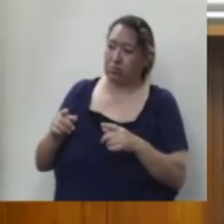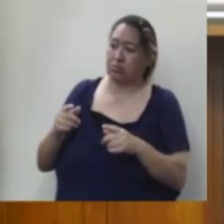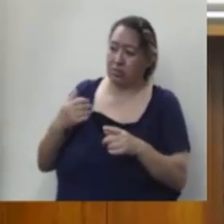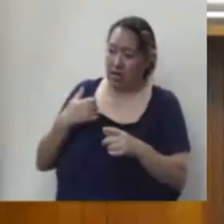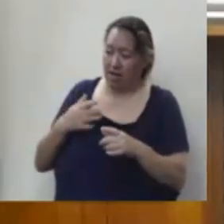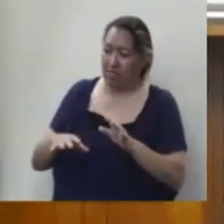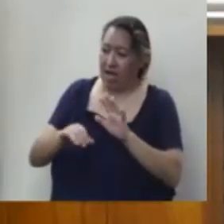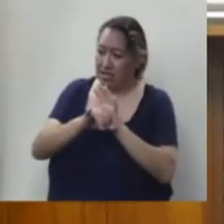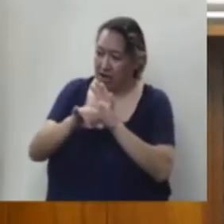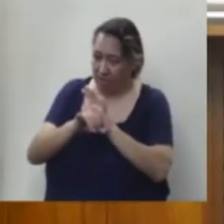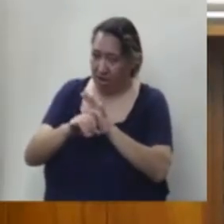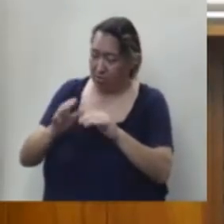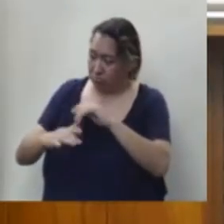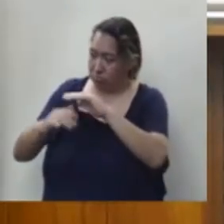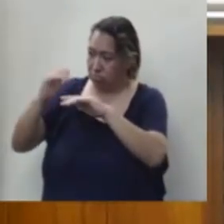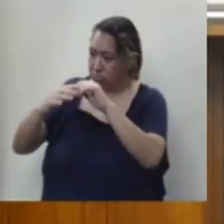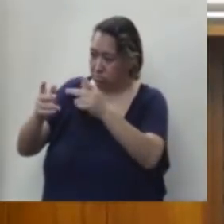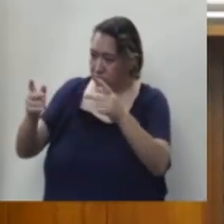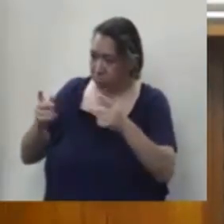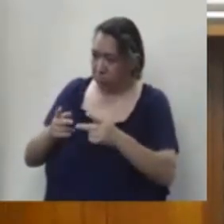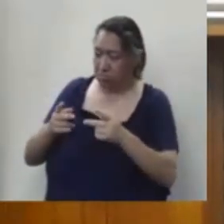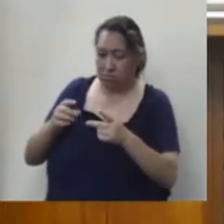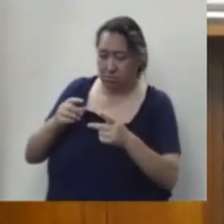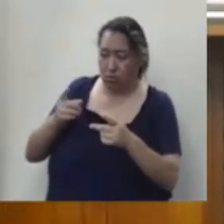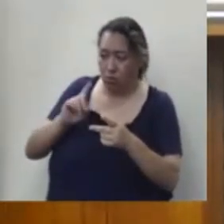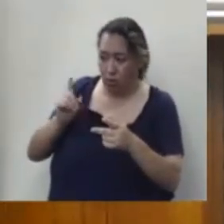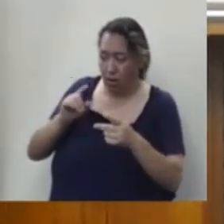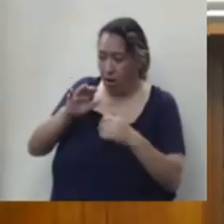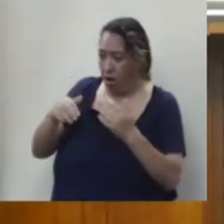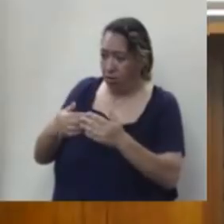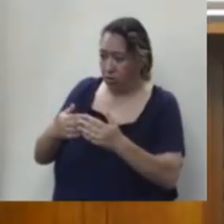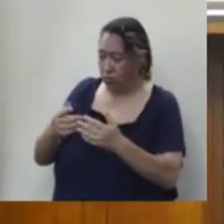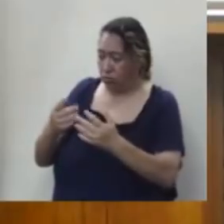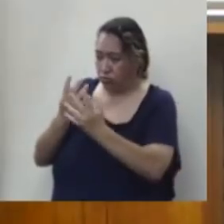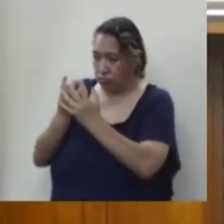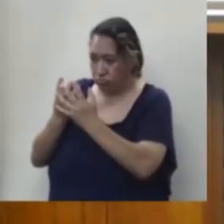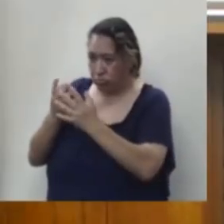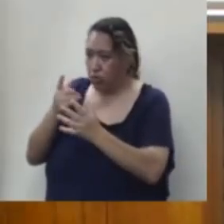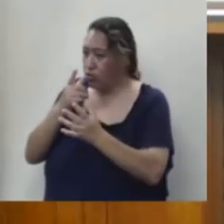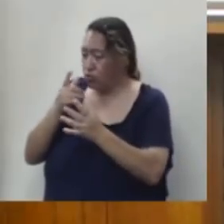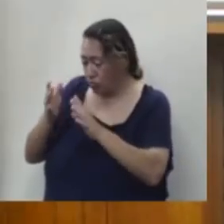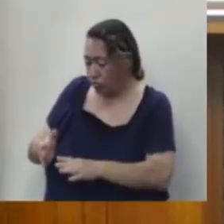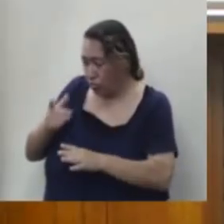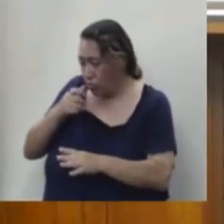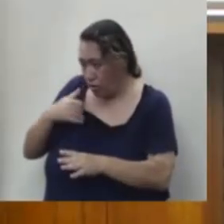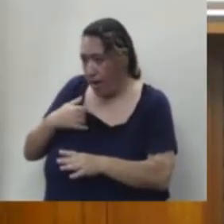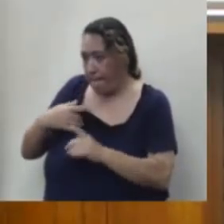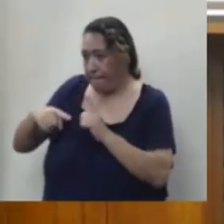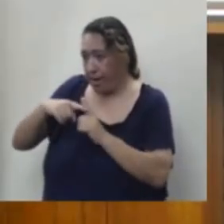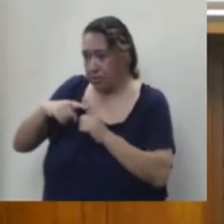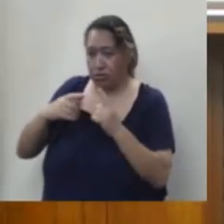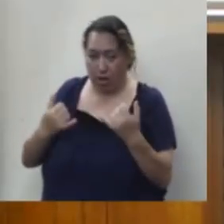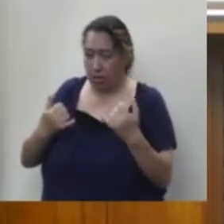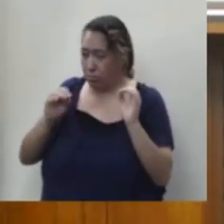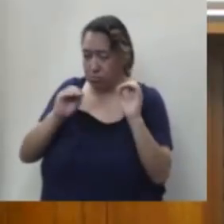for those inmates or those detainees who have positive COVID, which none have right now. But